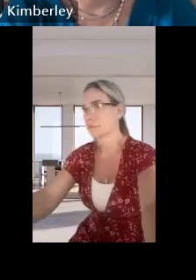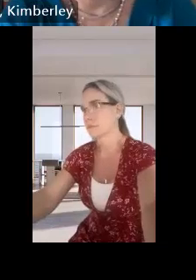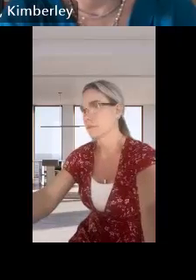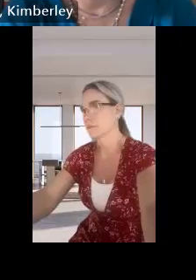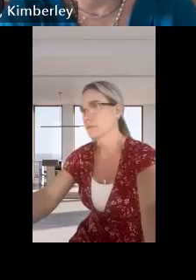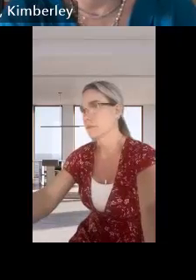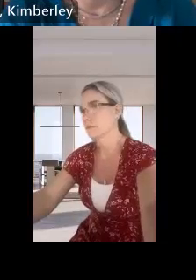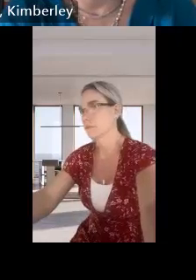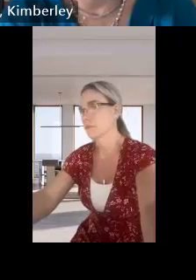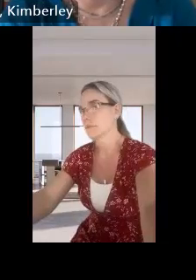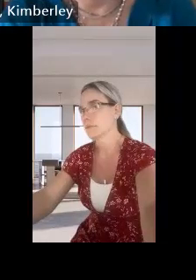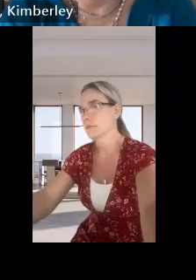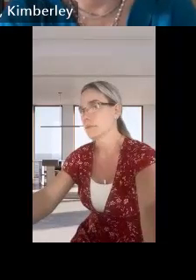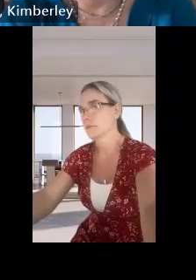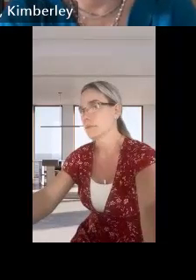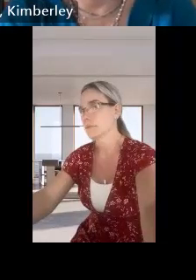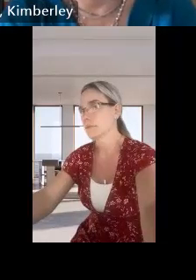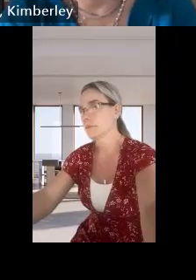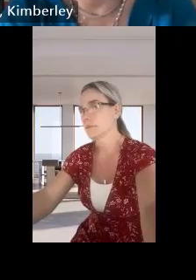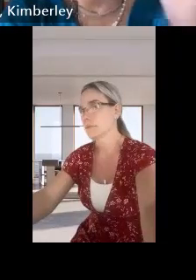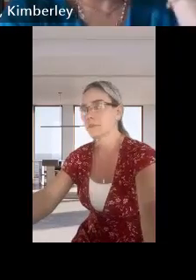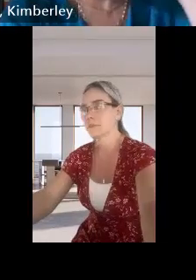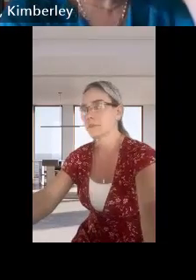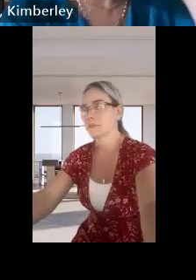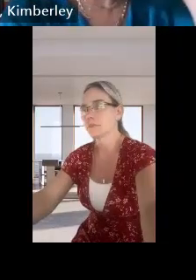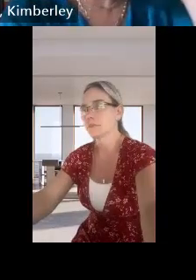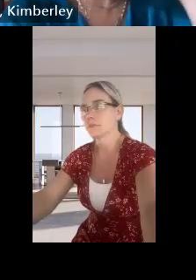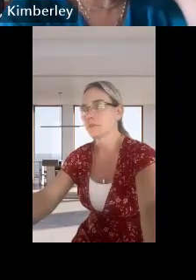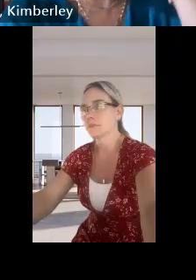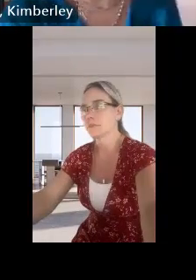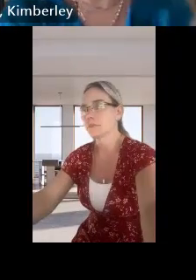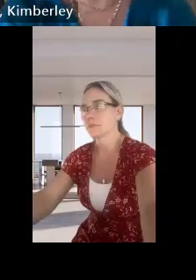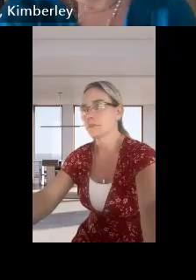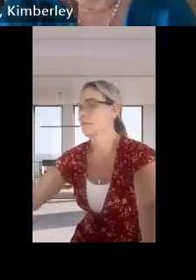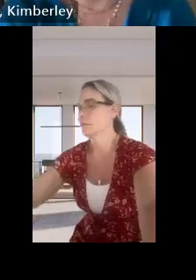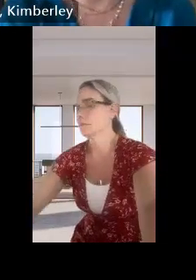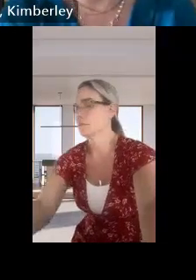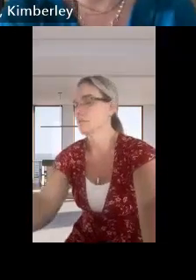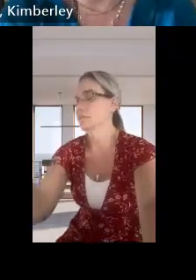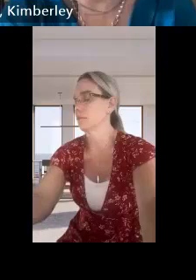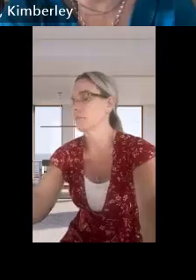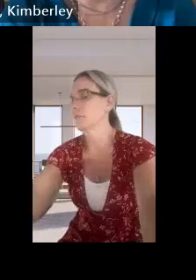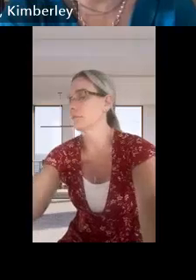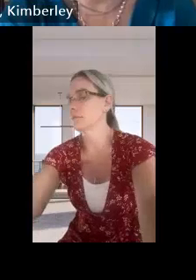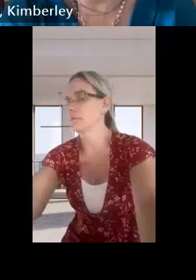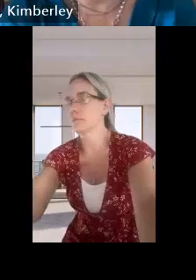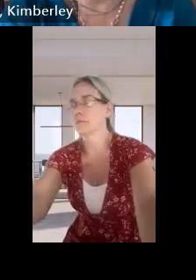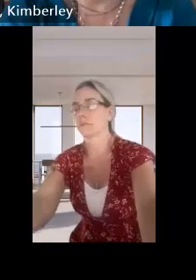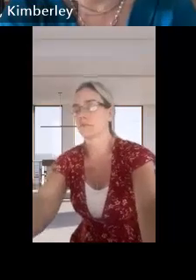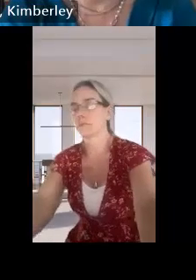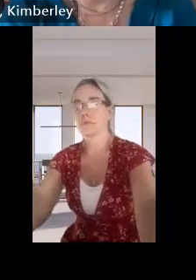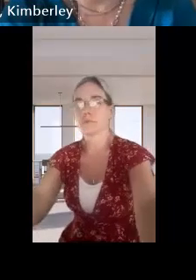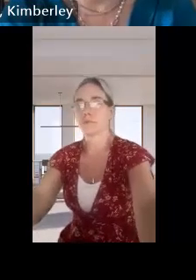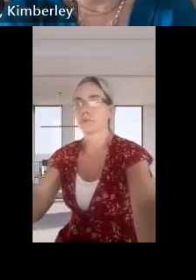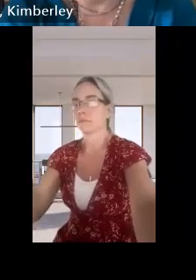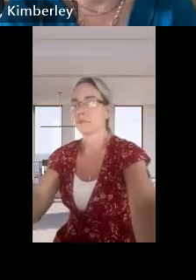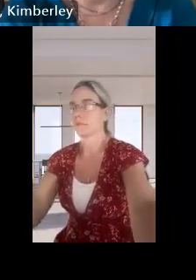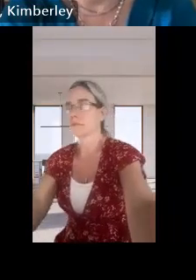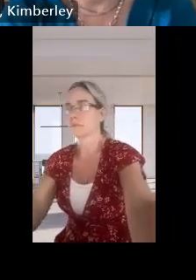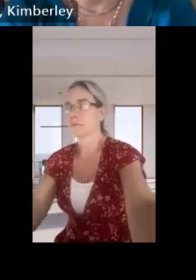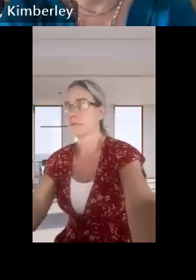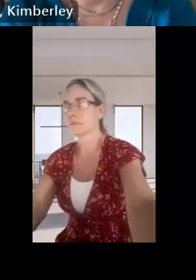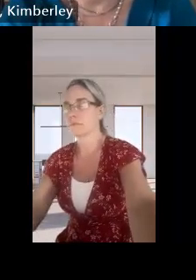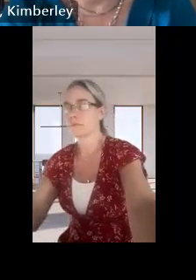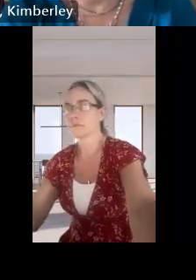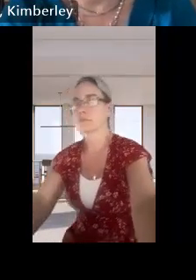the ministry says that we have to take account of that brings that down. One of those items, as always, is in your revenue for